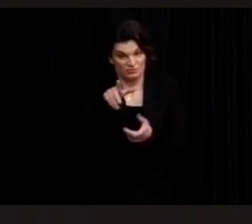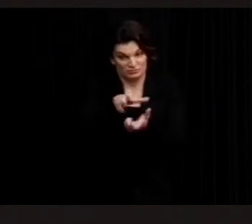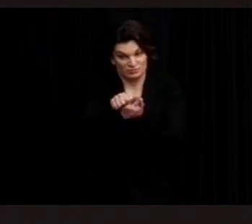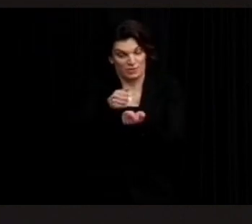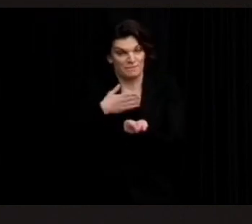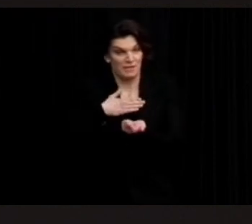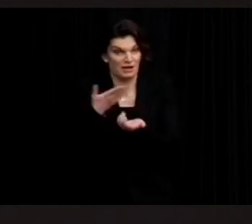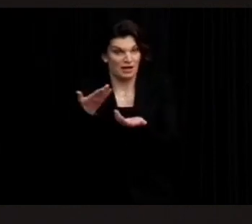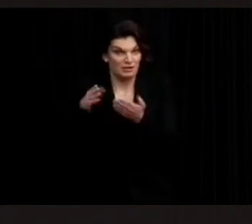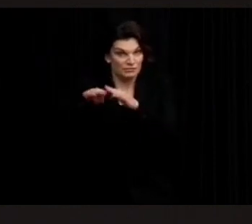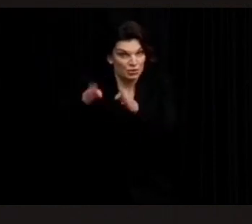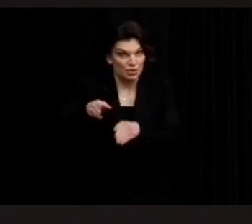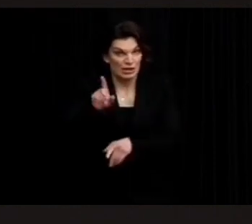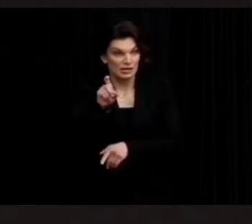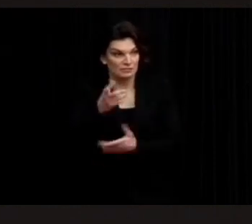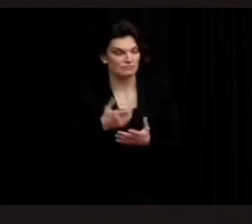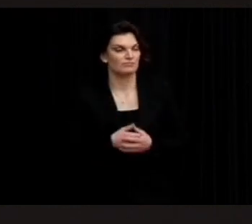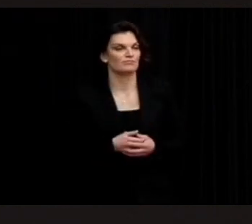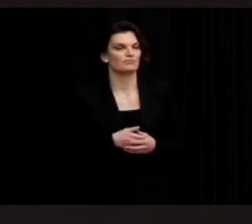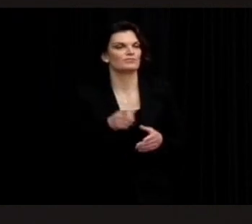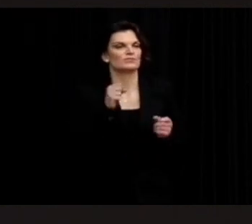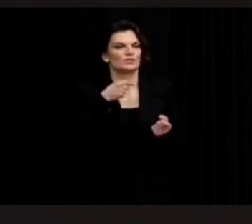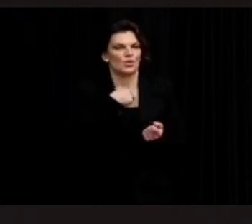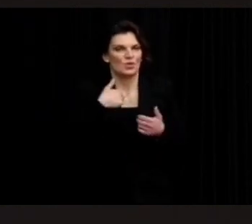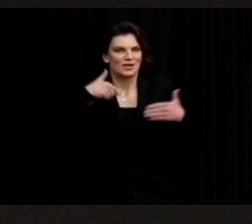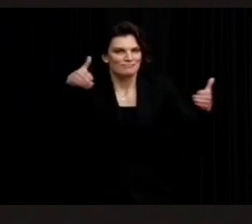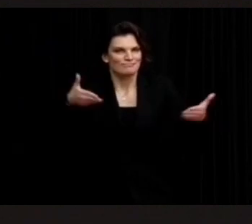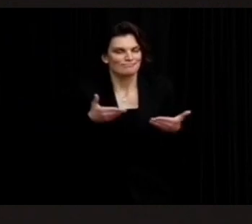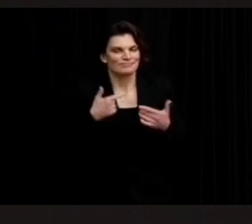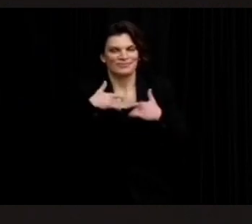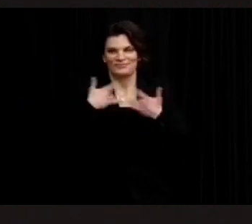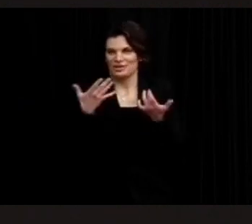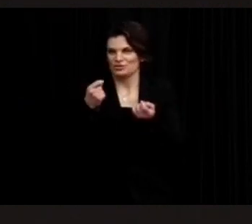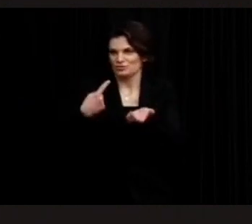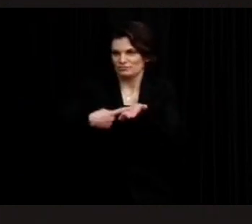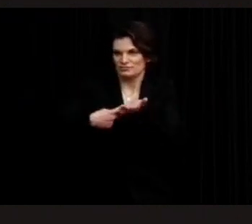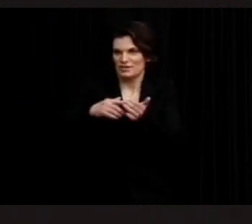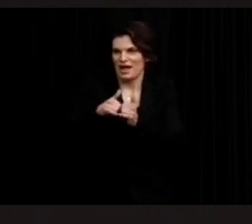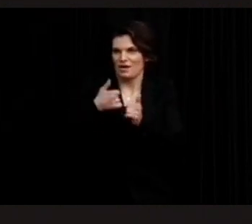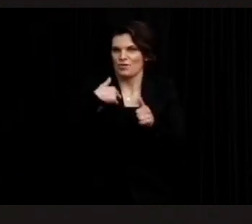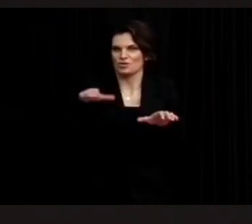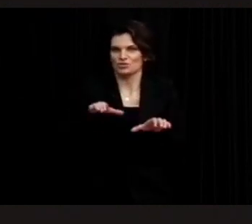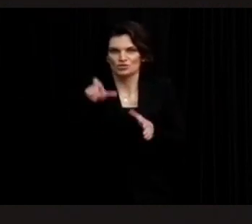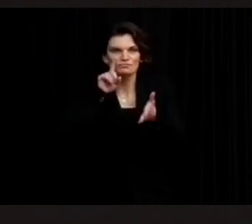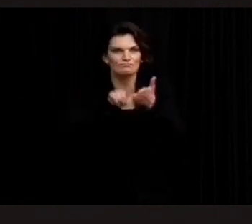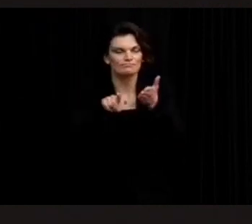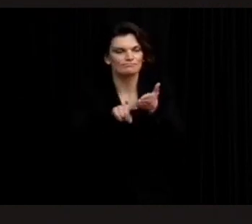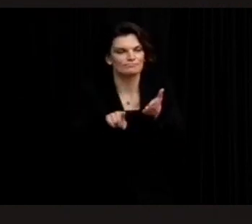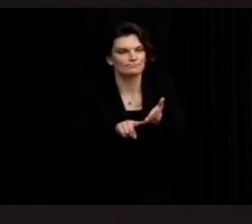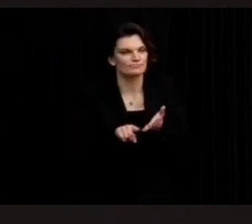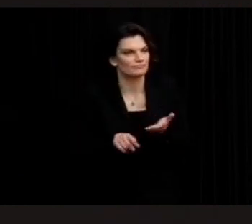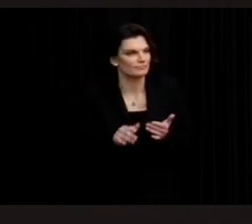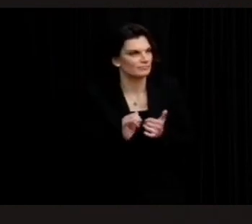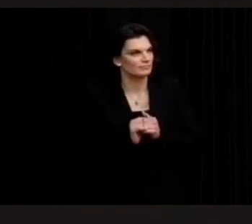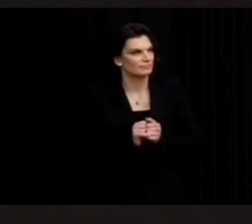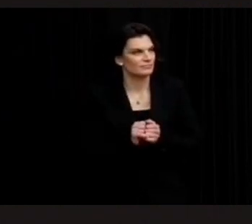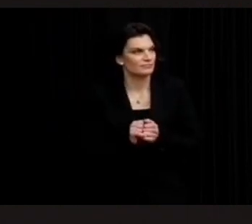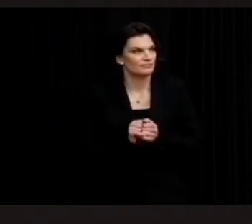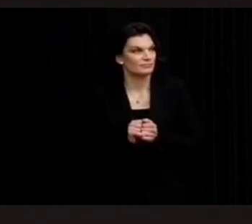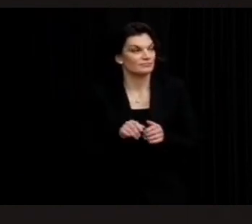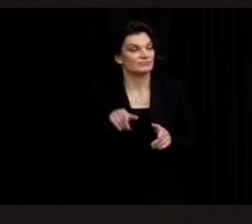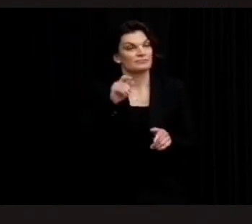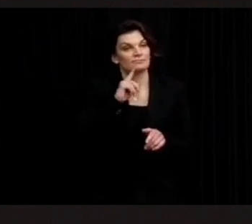this event and able to speak with them about how we conduct inspections, how some of our tenants have maintained